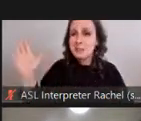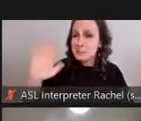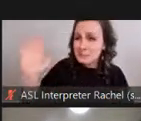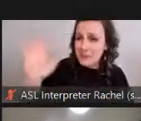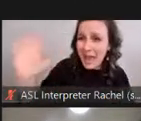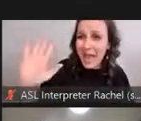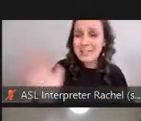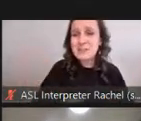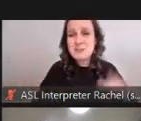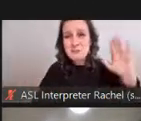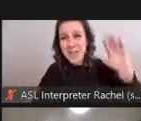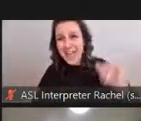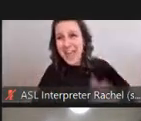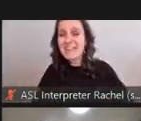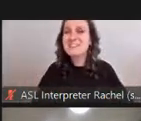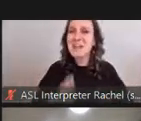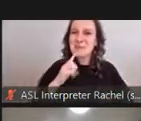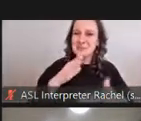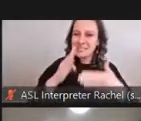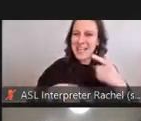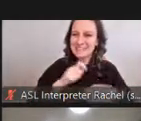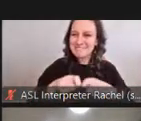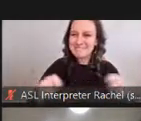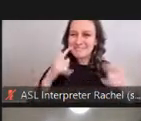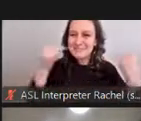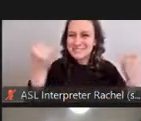us a good wave, and we will end the session.